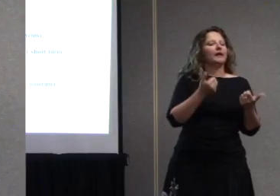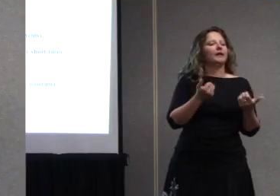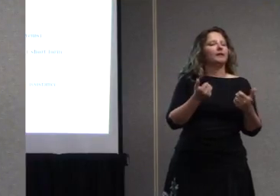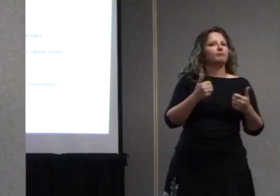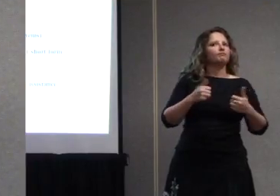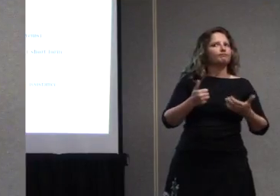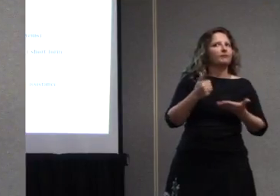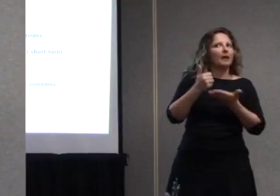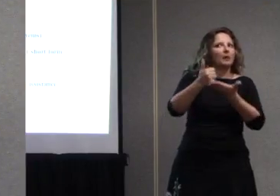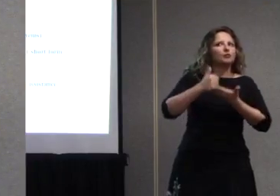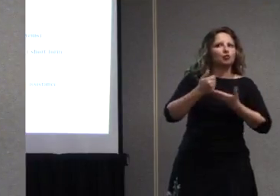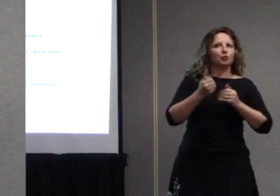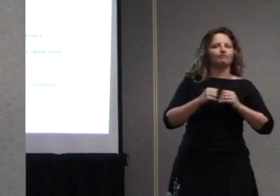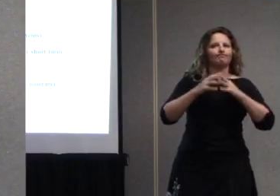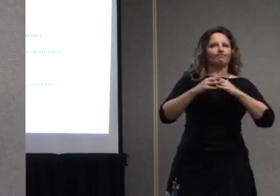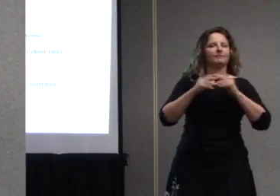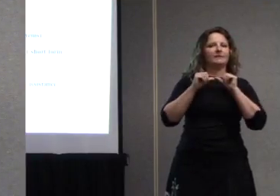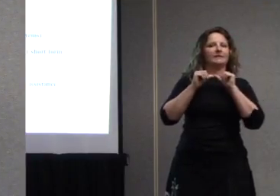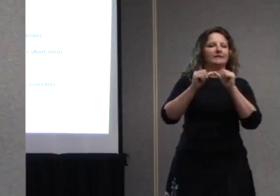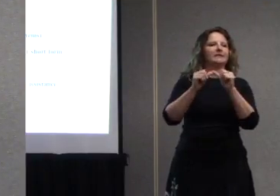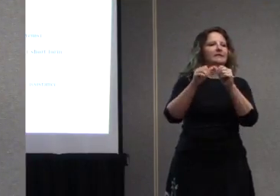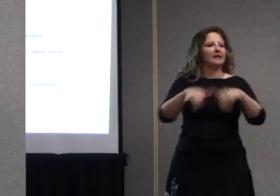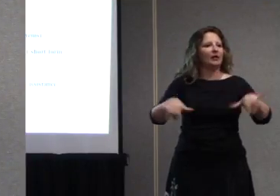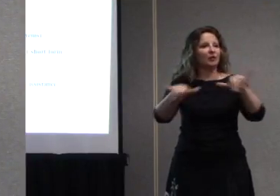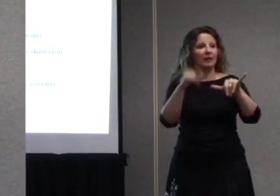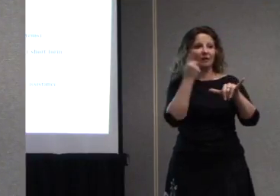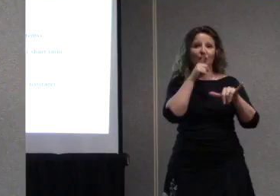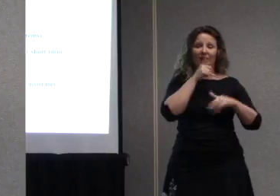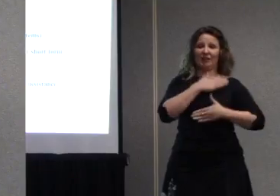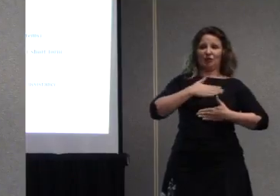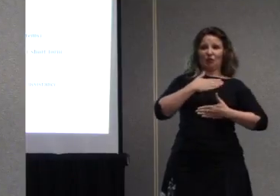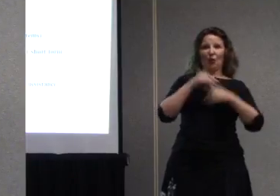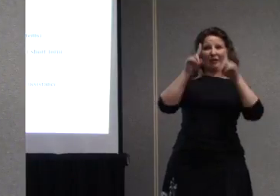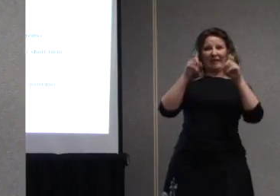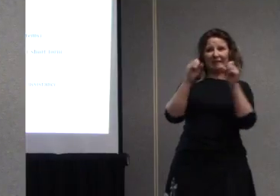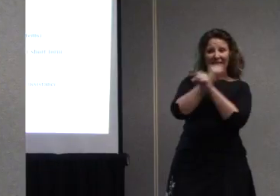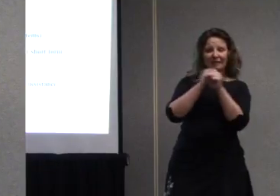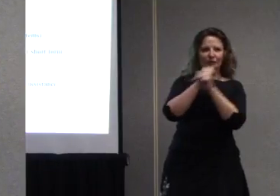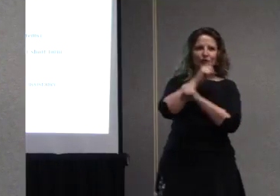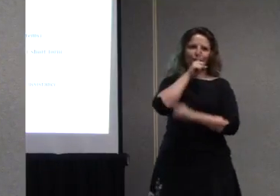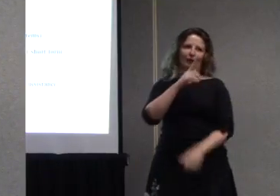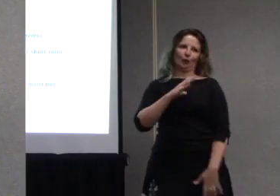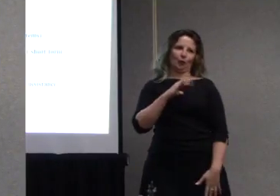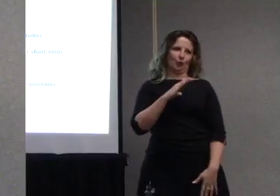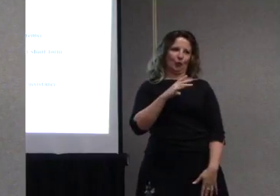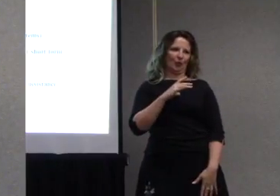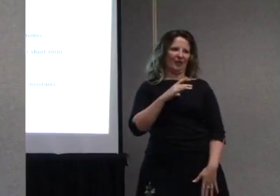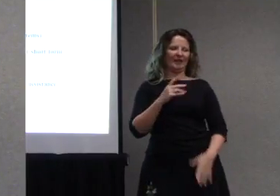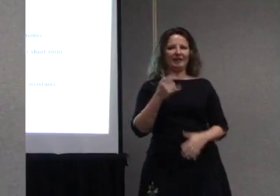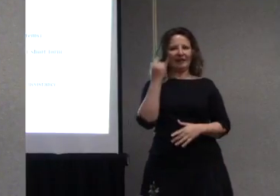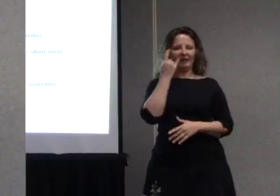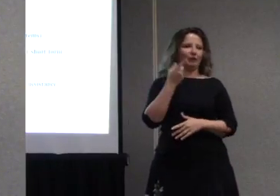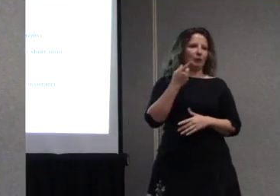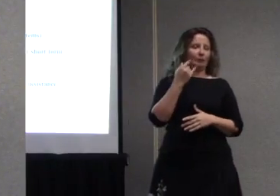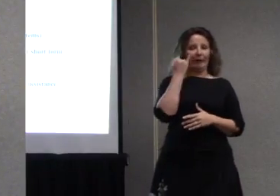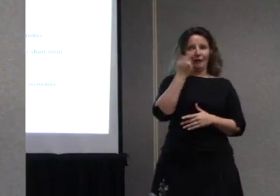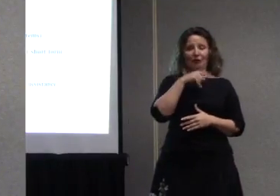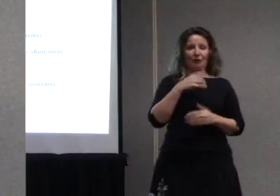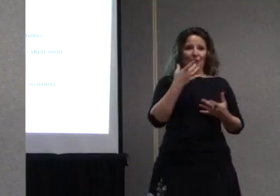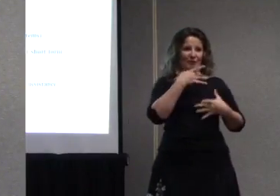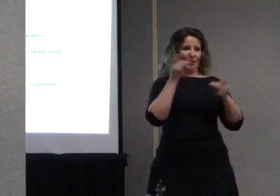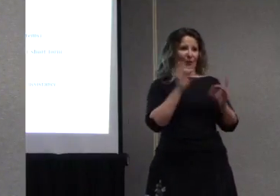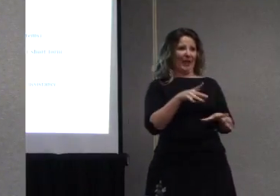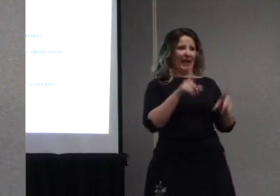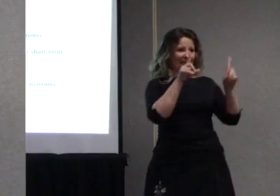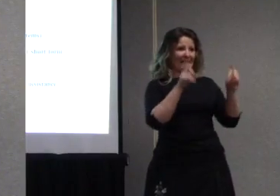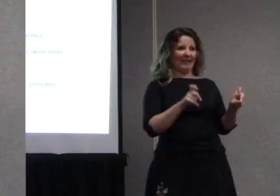integrity, which is a really nice. For those of us that really like tests, that's a cool thing. And if you don't like the test and this back